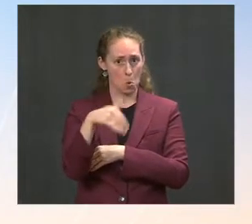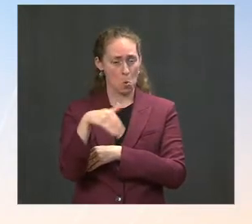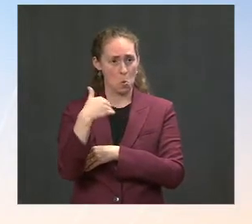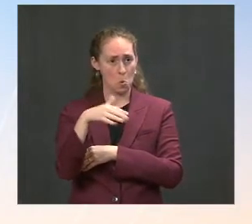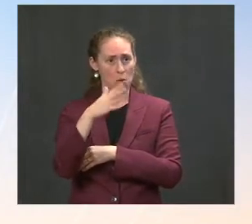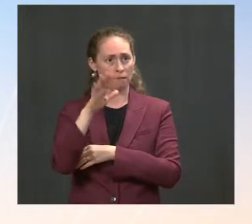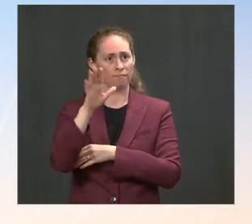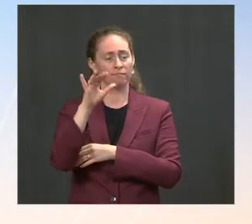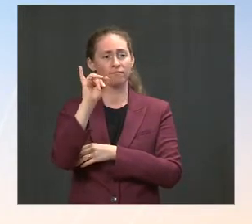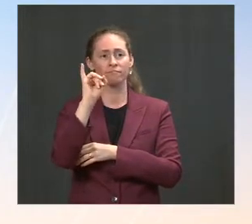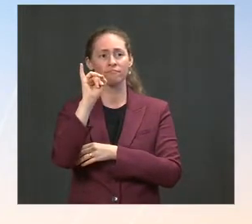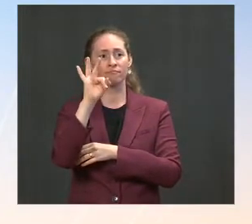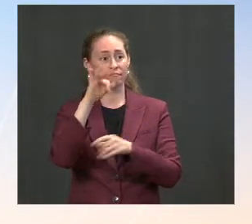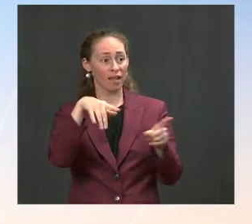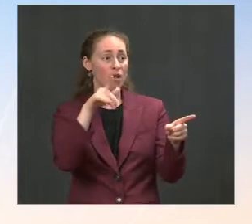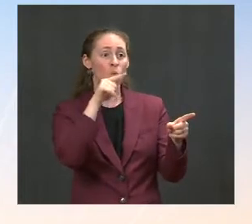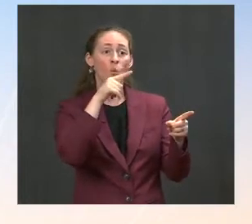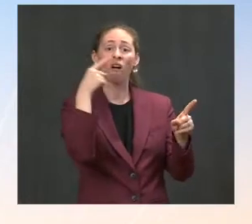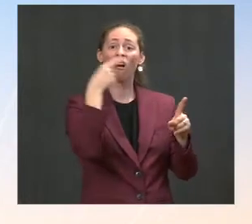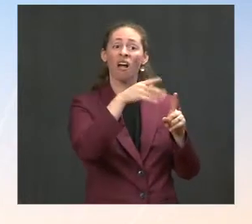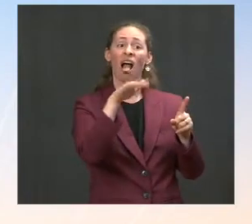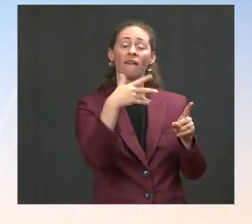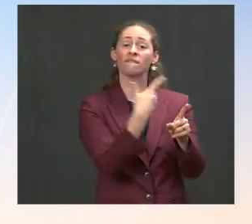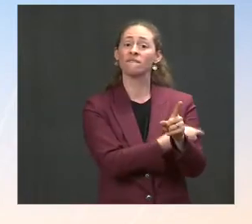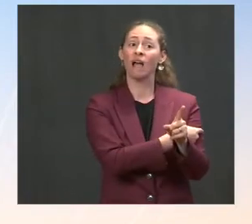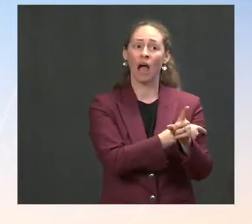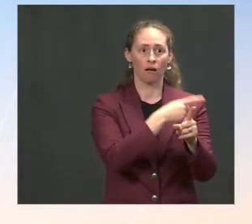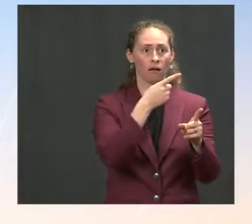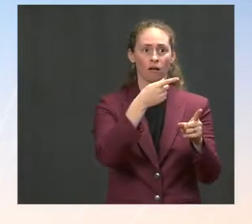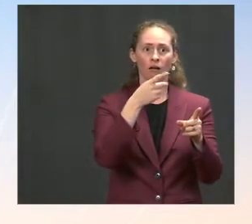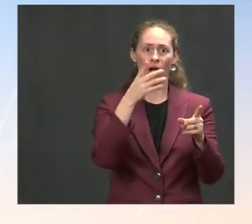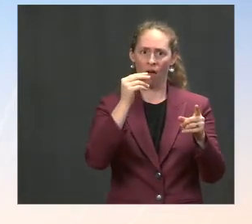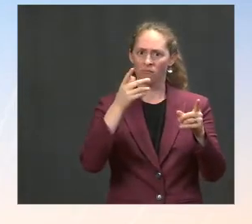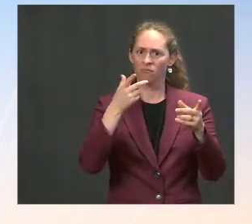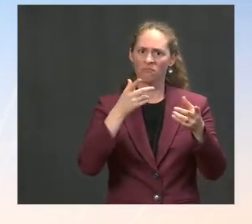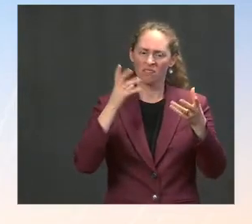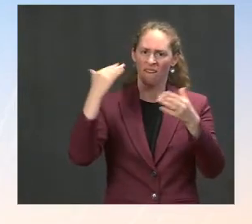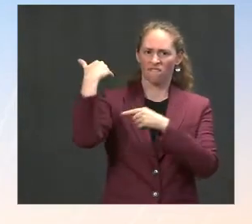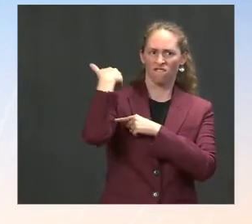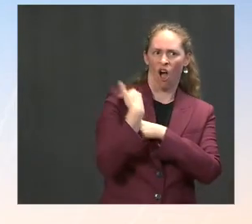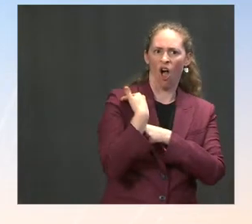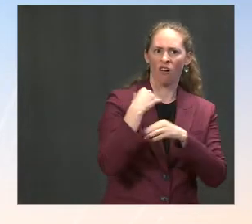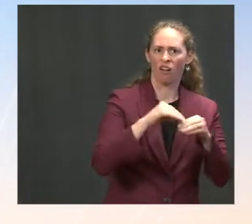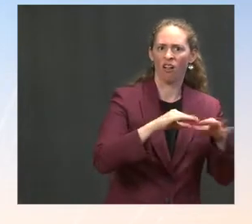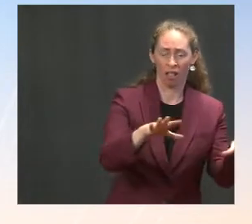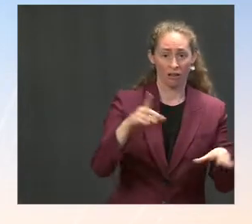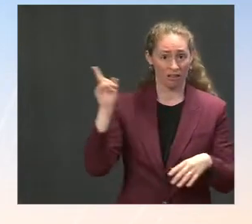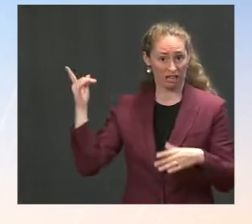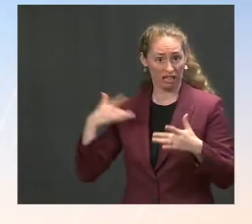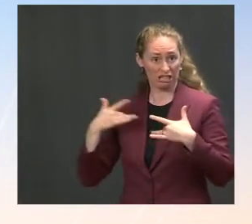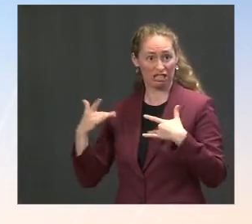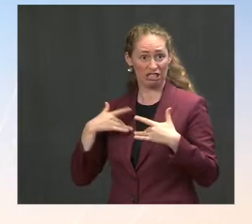unvaccinated and cause a COVID outbreak at their place of work? Well, first, I'm not going to make a sweeping